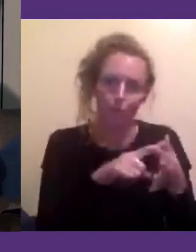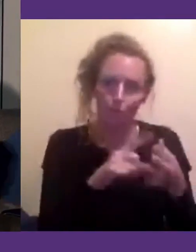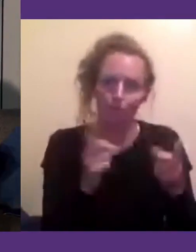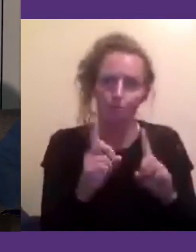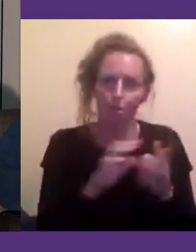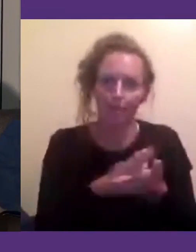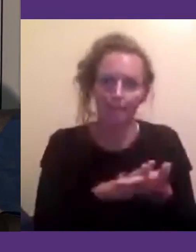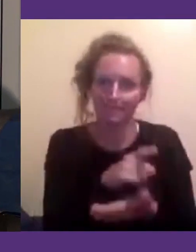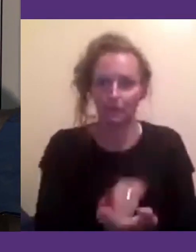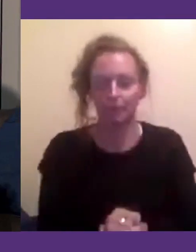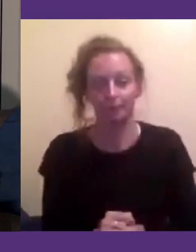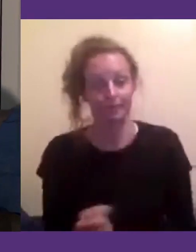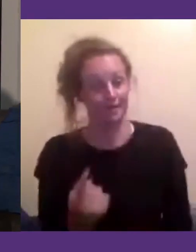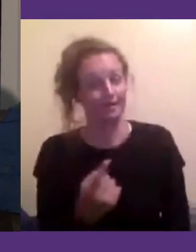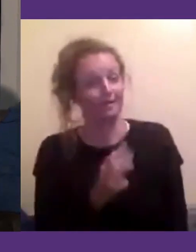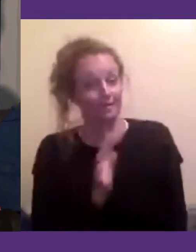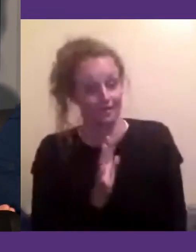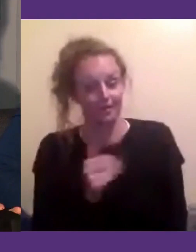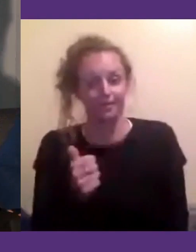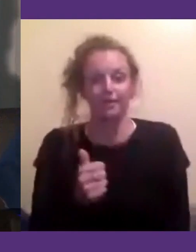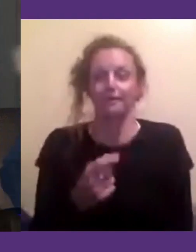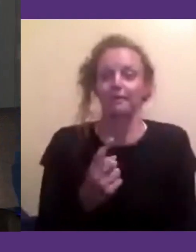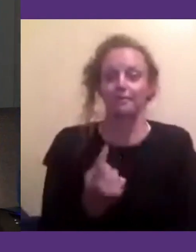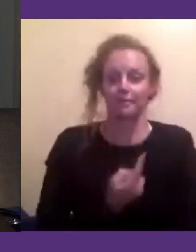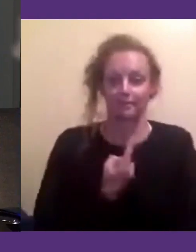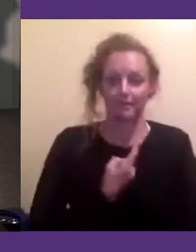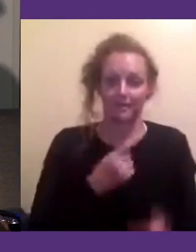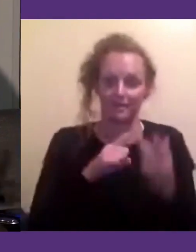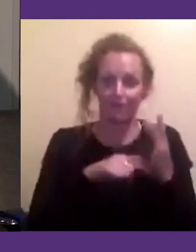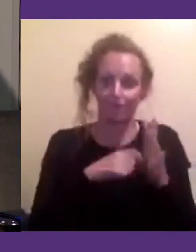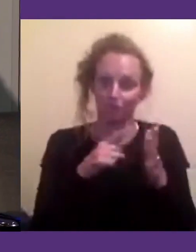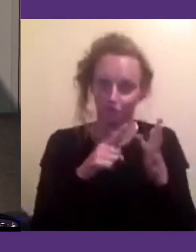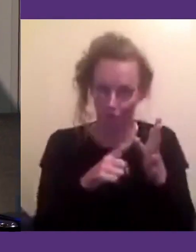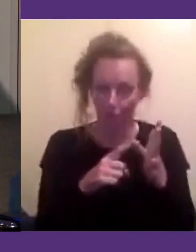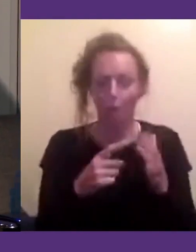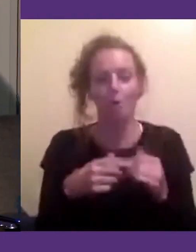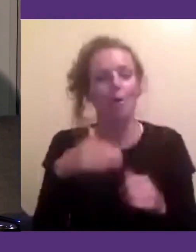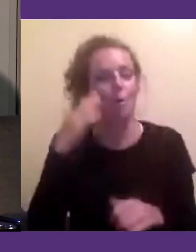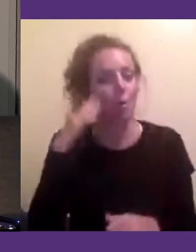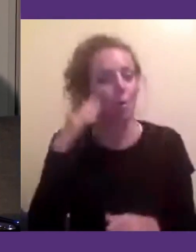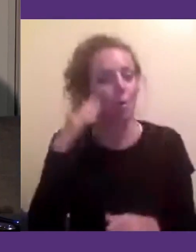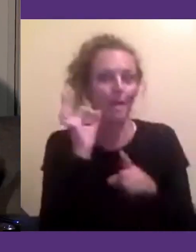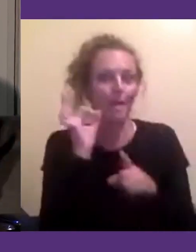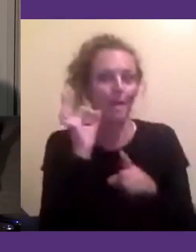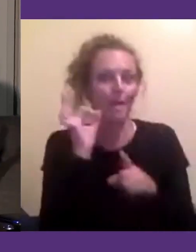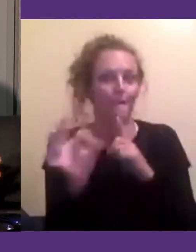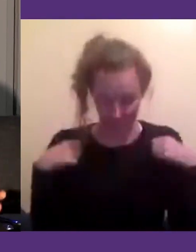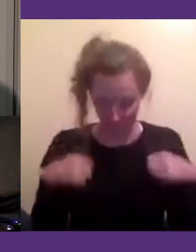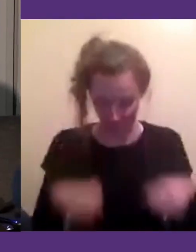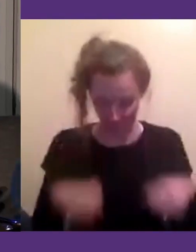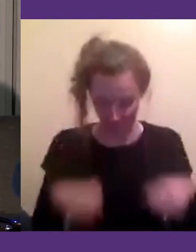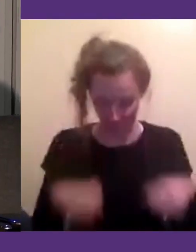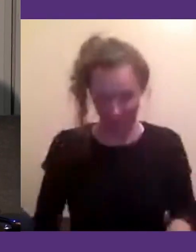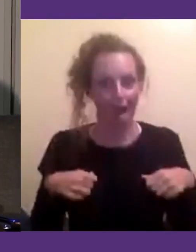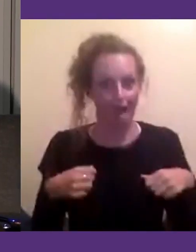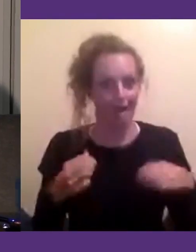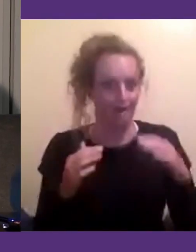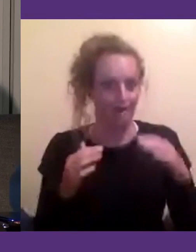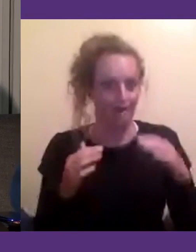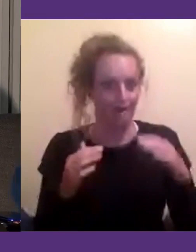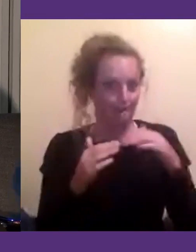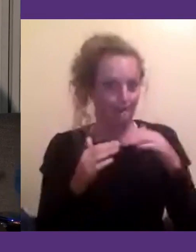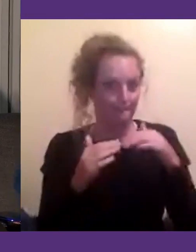very pink jumper that probably matches the colour of my cheeks right now. And I also have dyslexia, dyspraxia